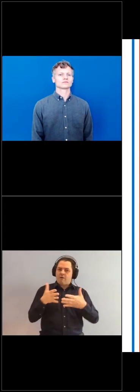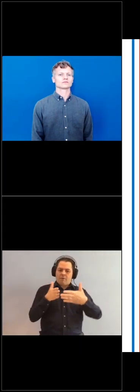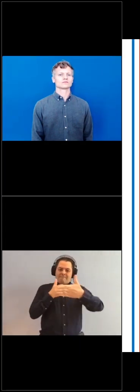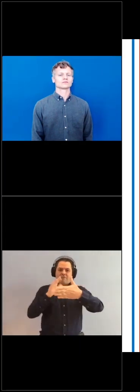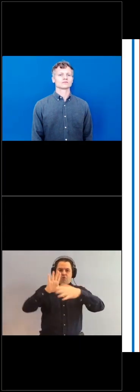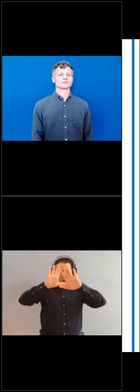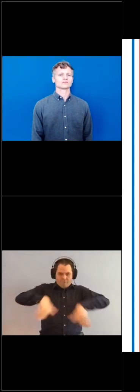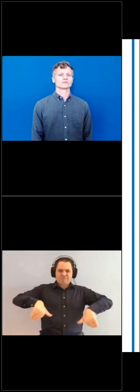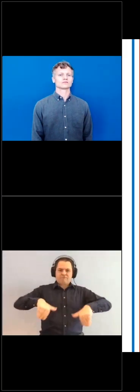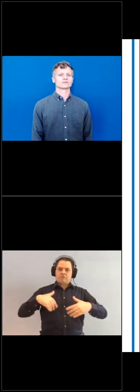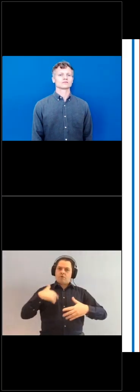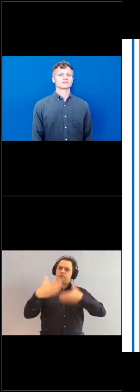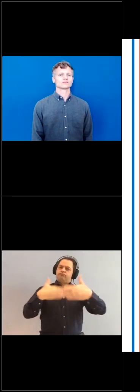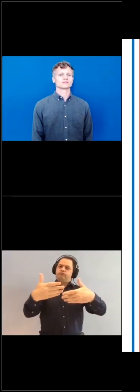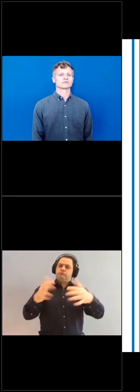Next slide.